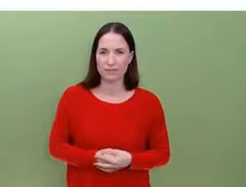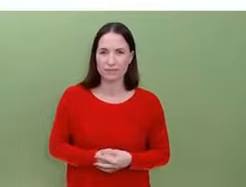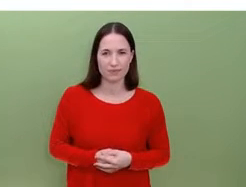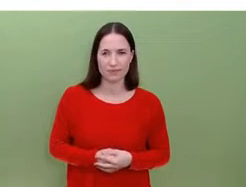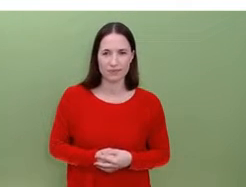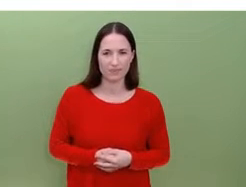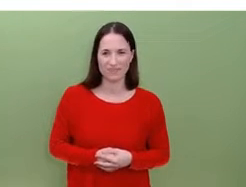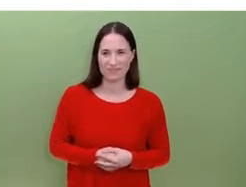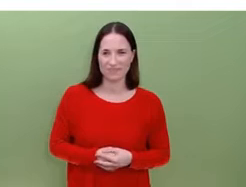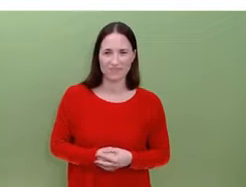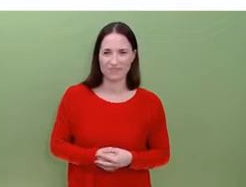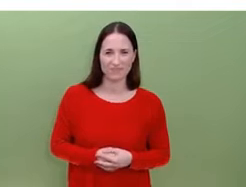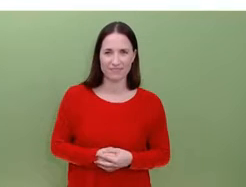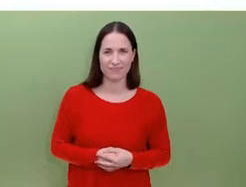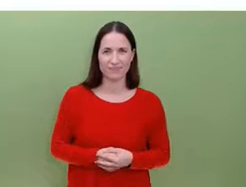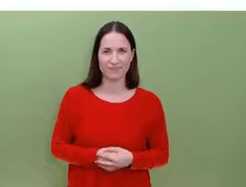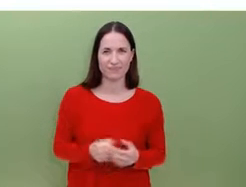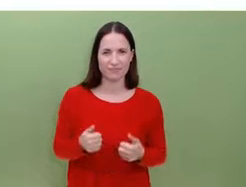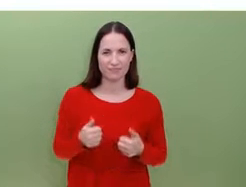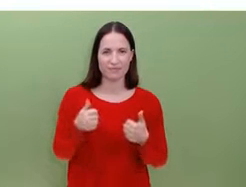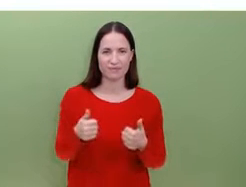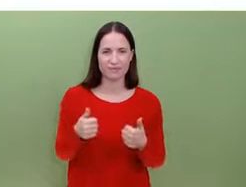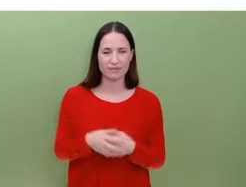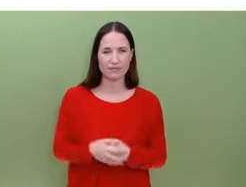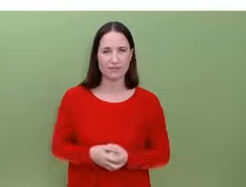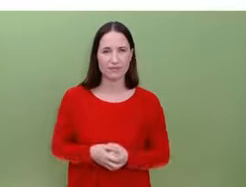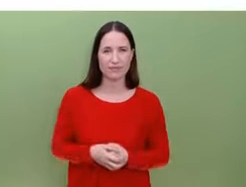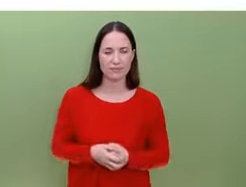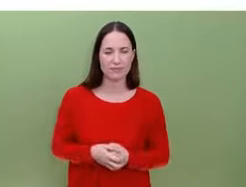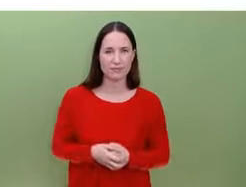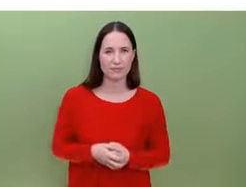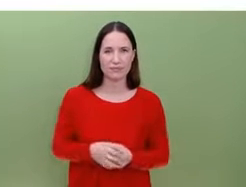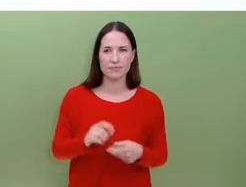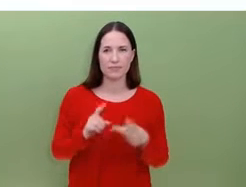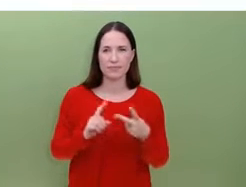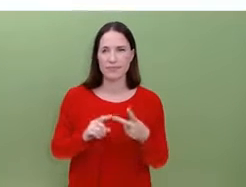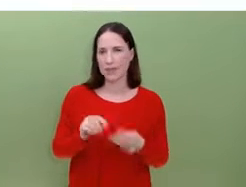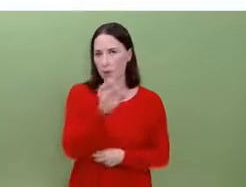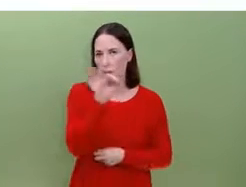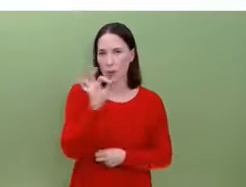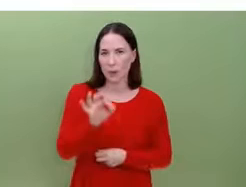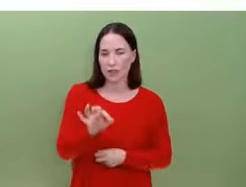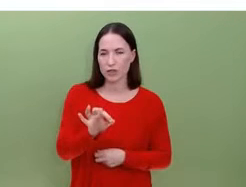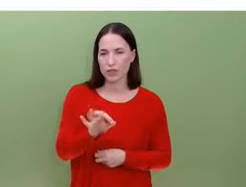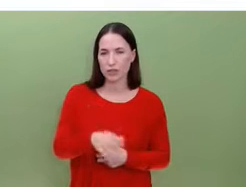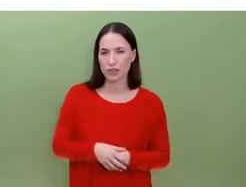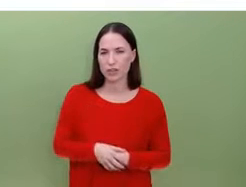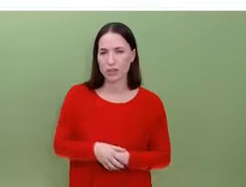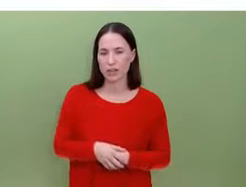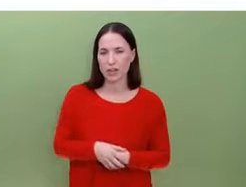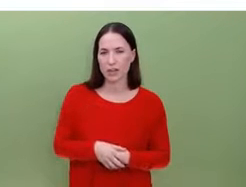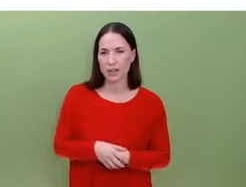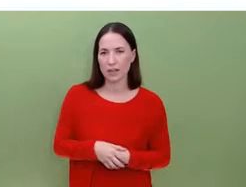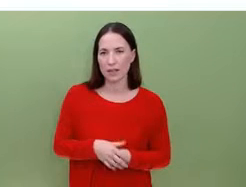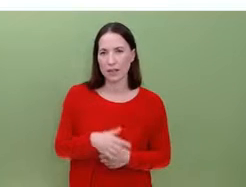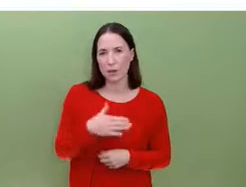No, I don't think so. No. Okay. So the next question that's come in was asking a bit more about how some of the